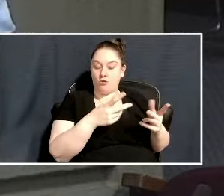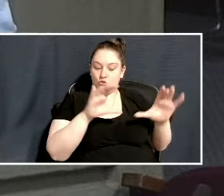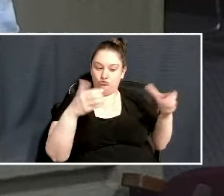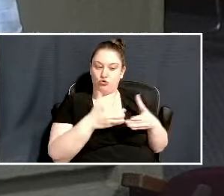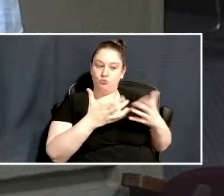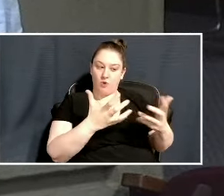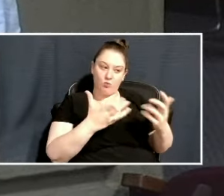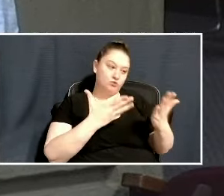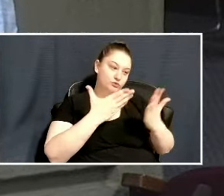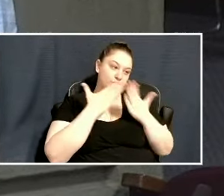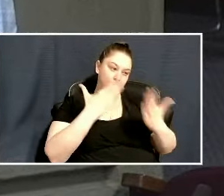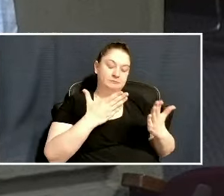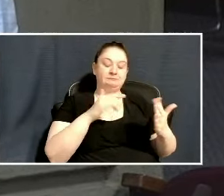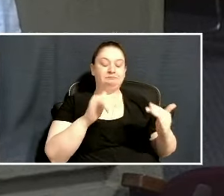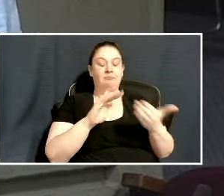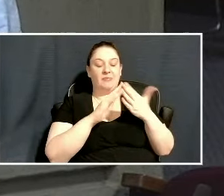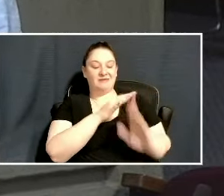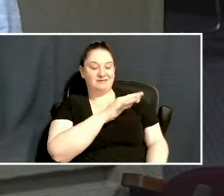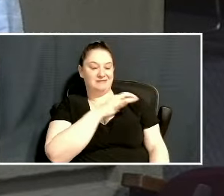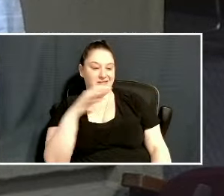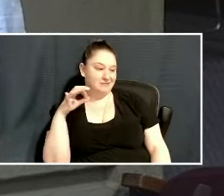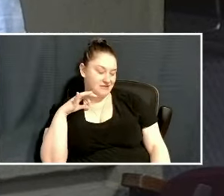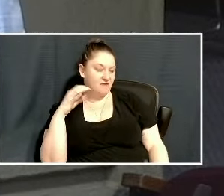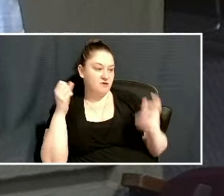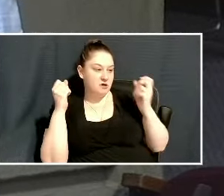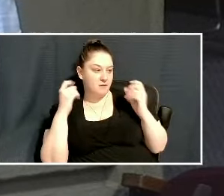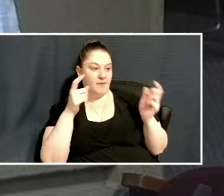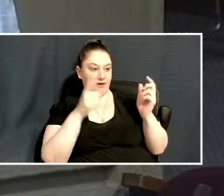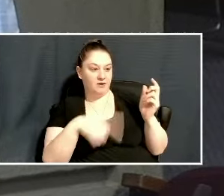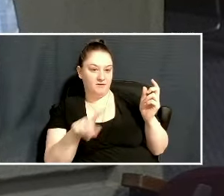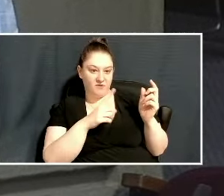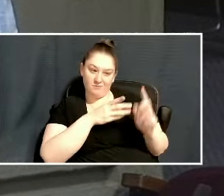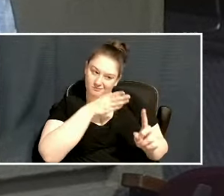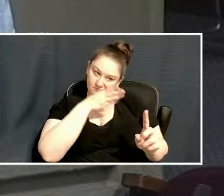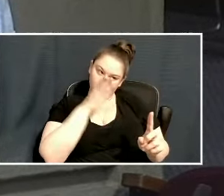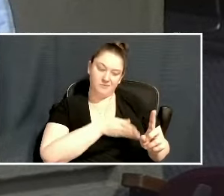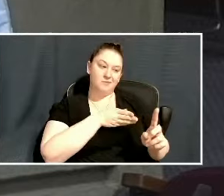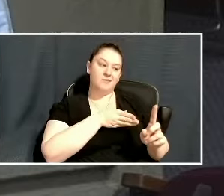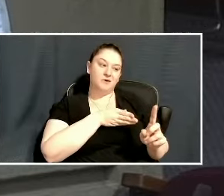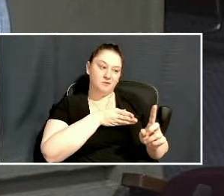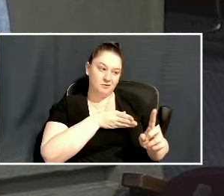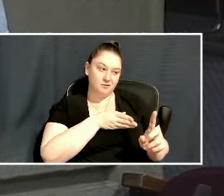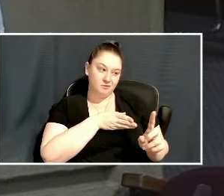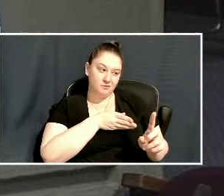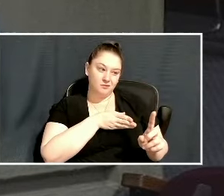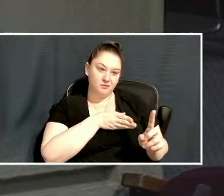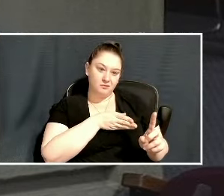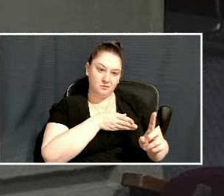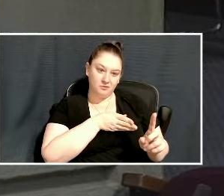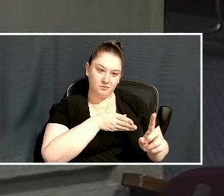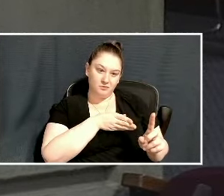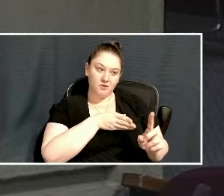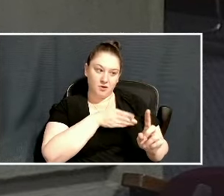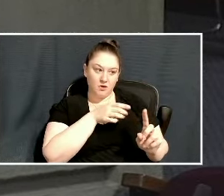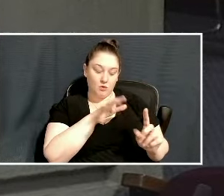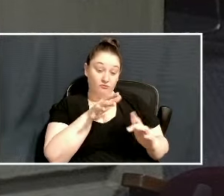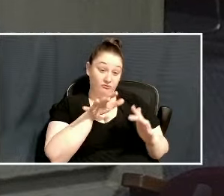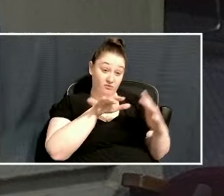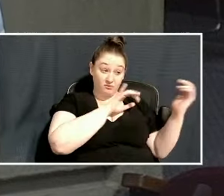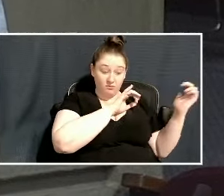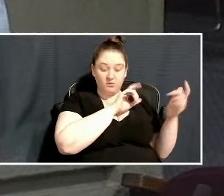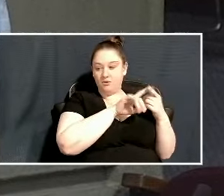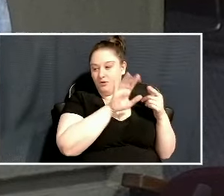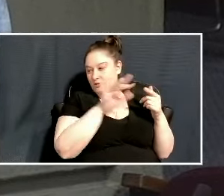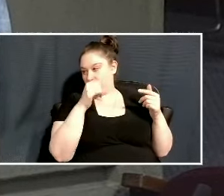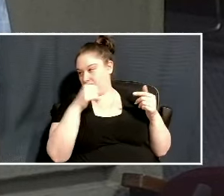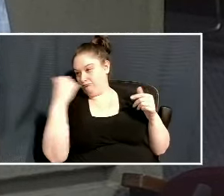city staff, many of whom have rightfully departed. A little easier night for them than some of those to my left. John Pascal,